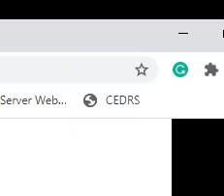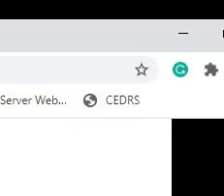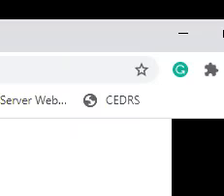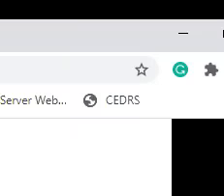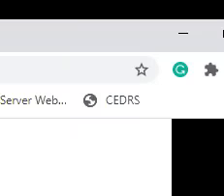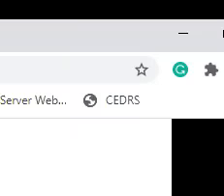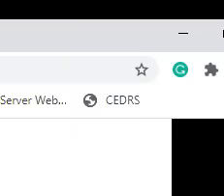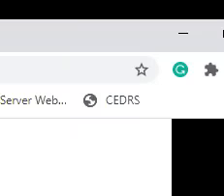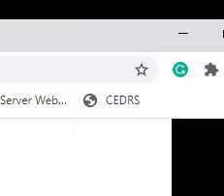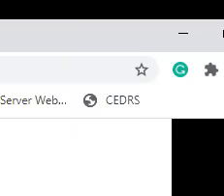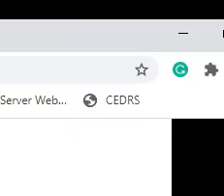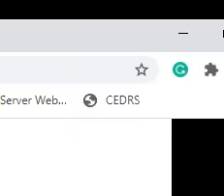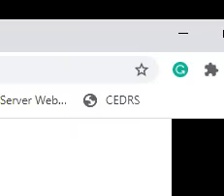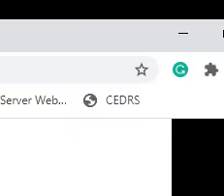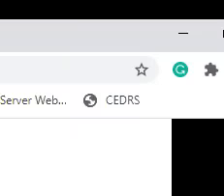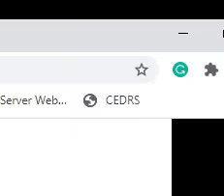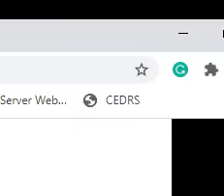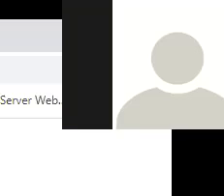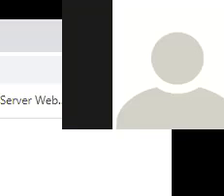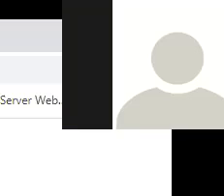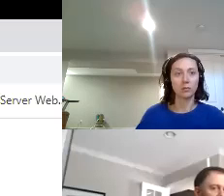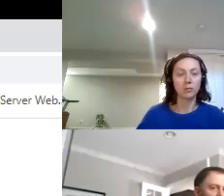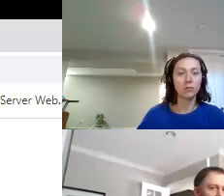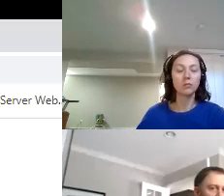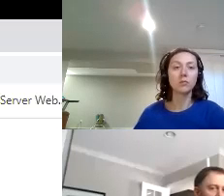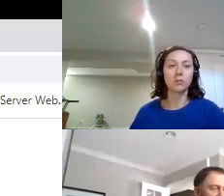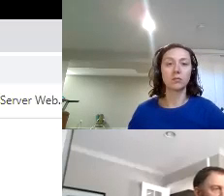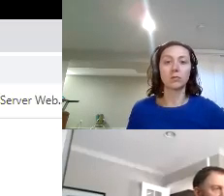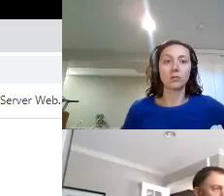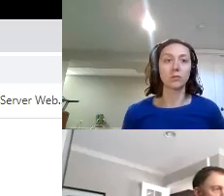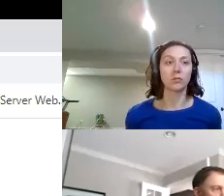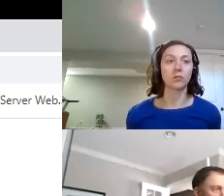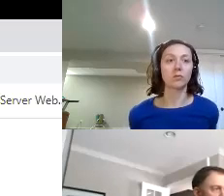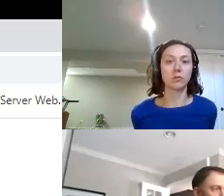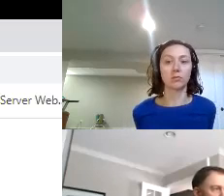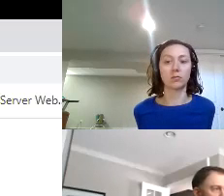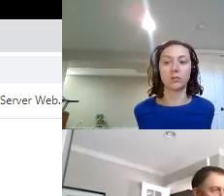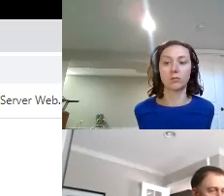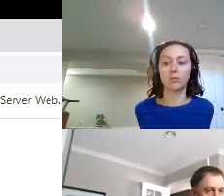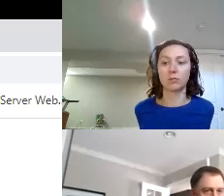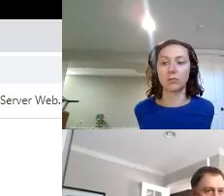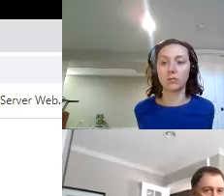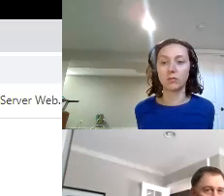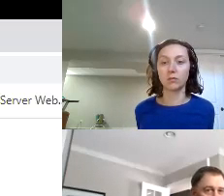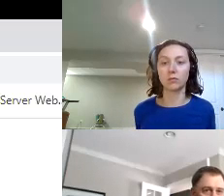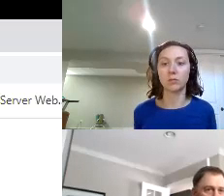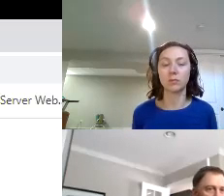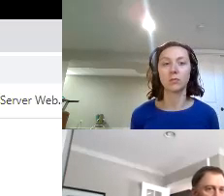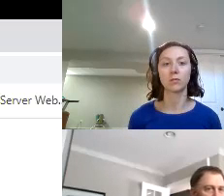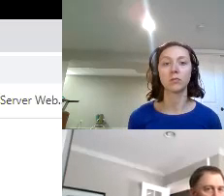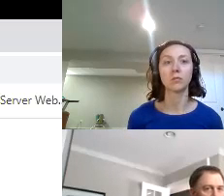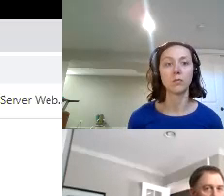and I think at the outset of the project, we were okay with that. I don't remember a ton of conversation about moving to